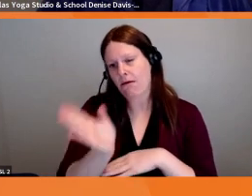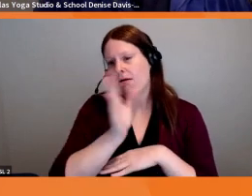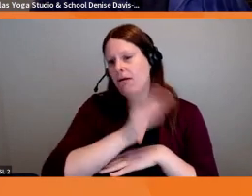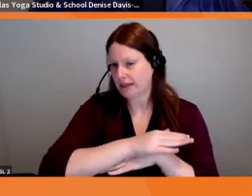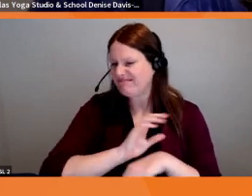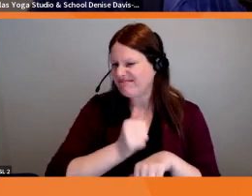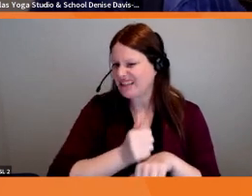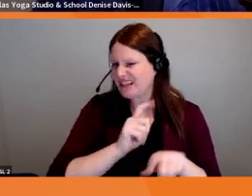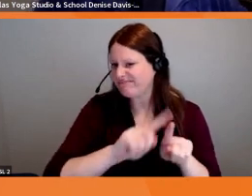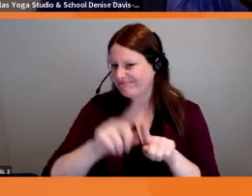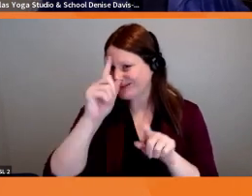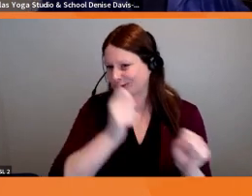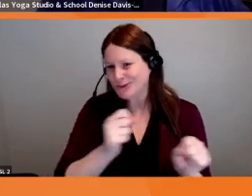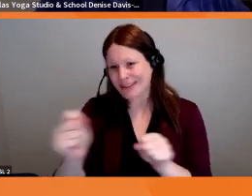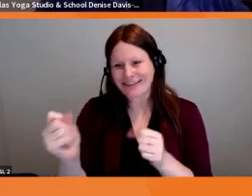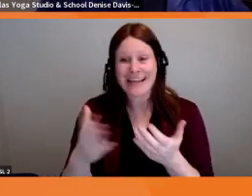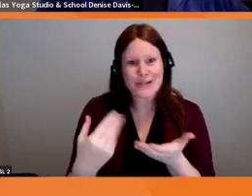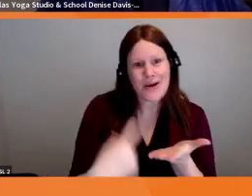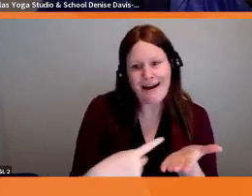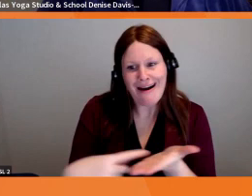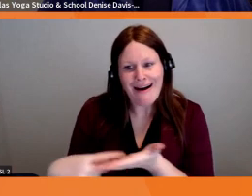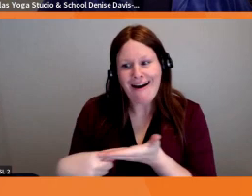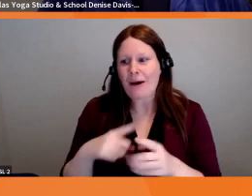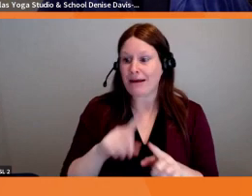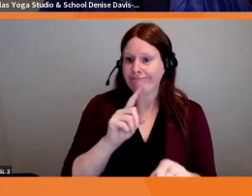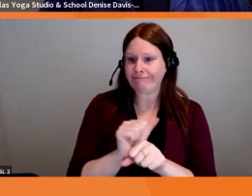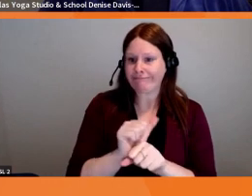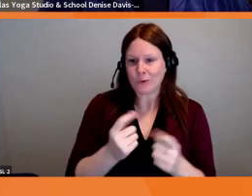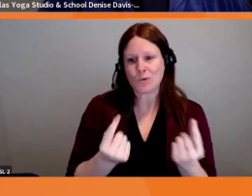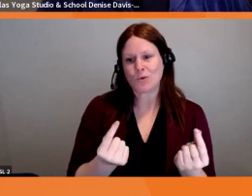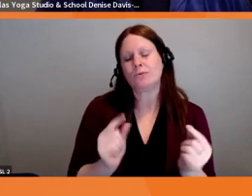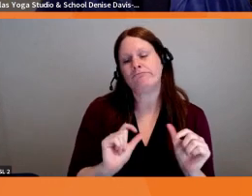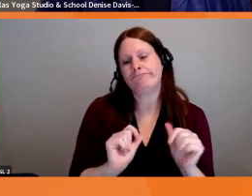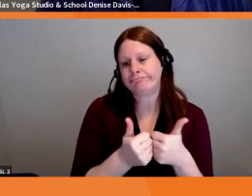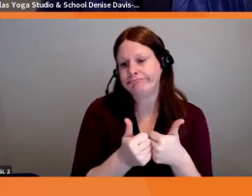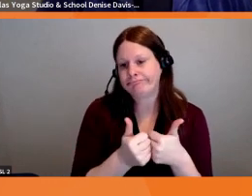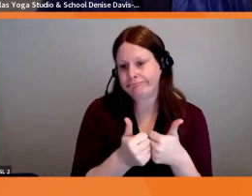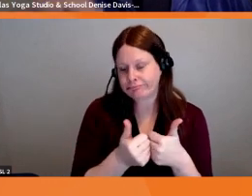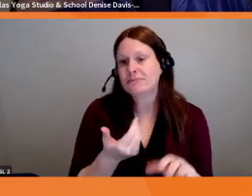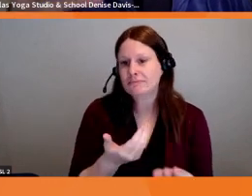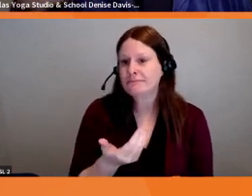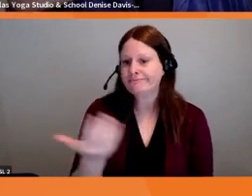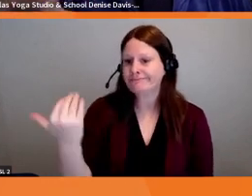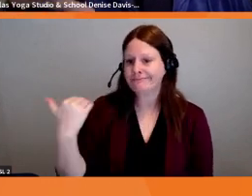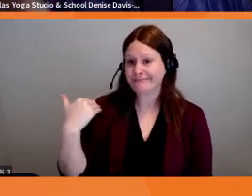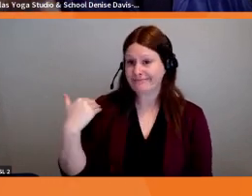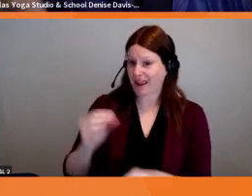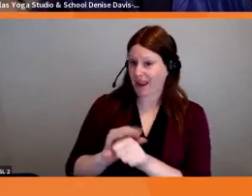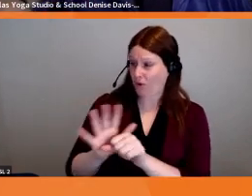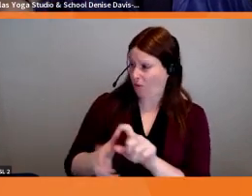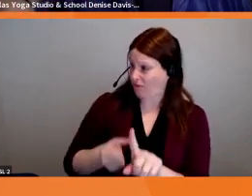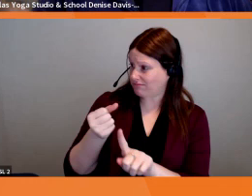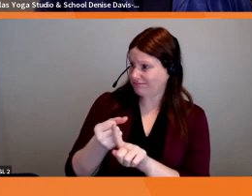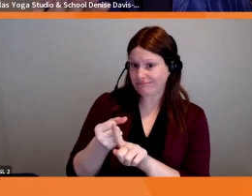All right. So easy to talk about, harder to do. I get it. It's hard. When COVID happened, I had a full-time